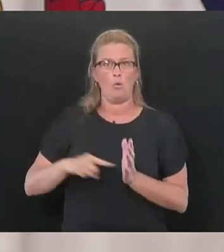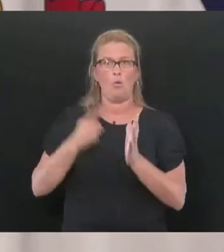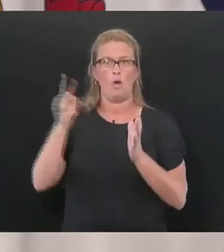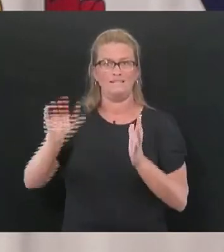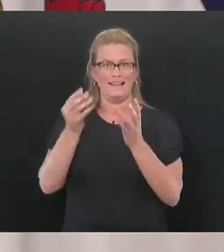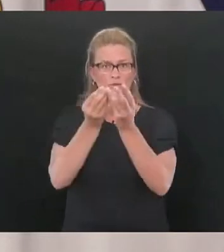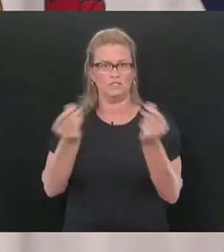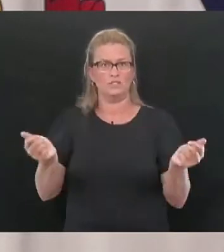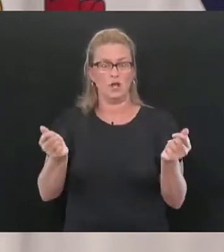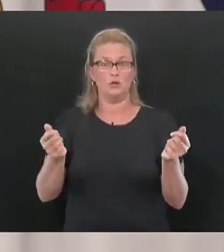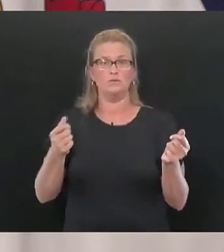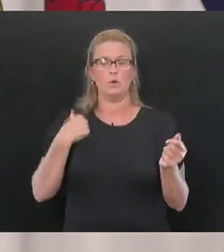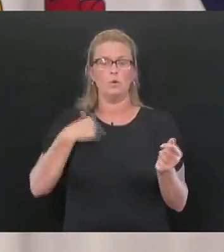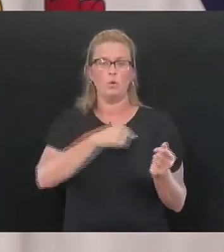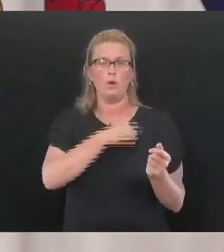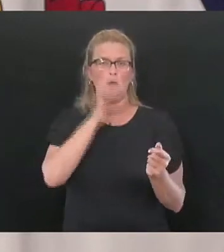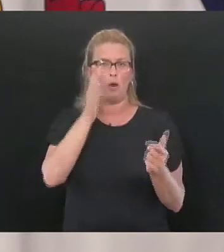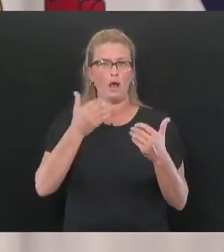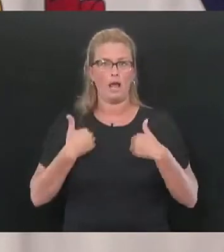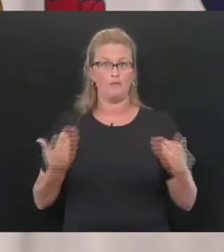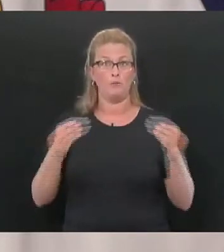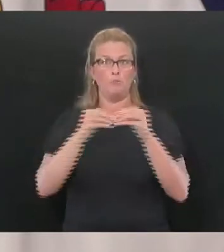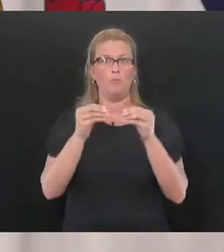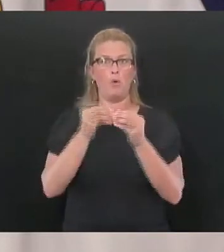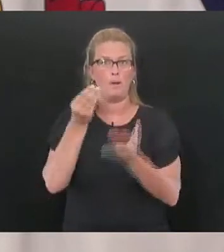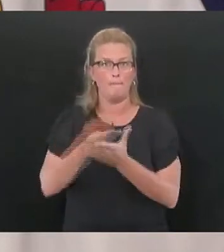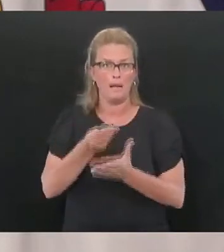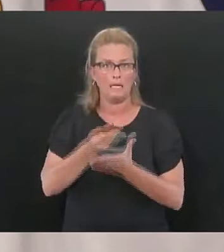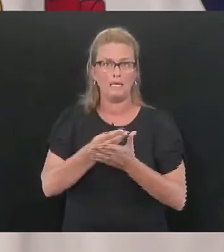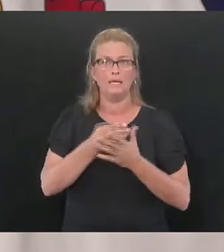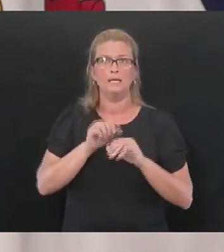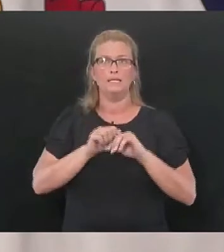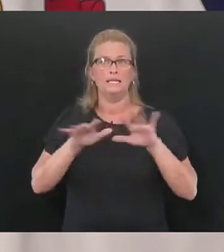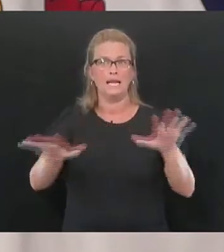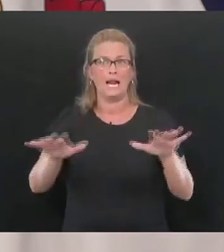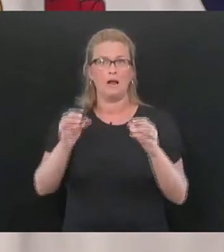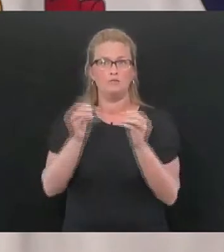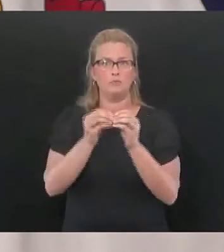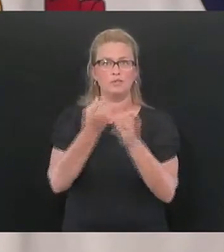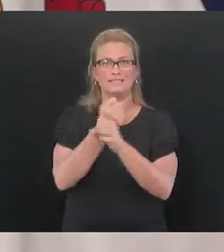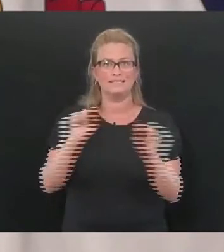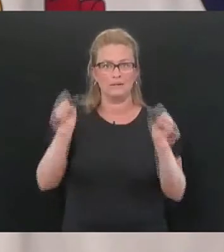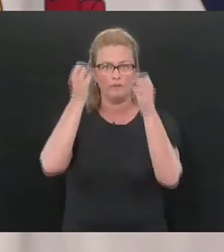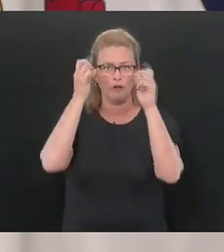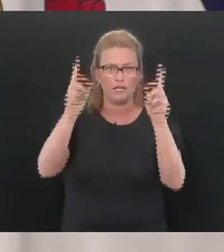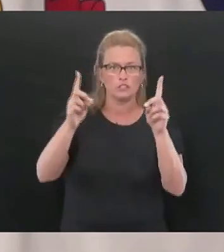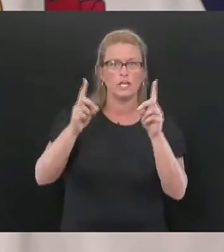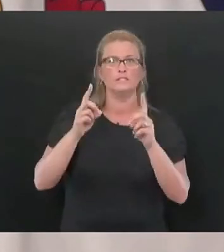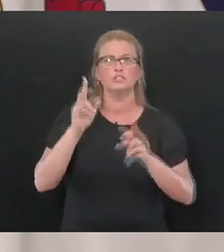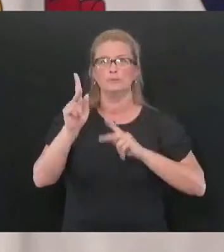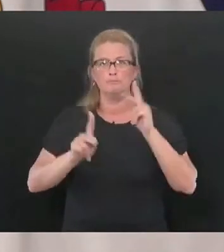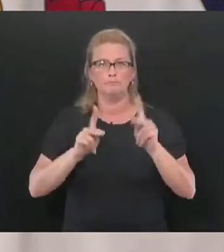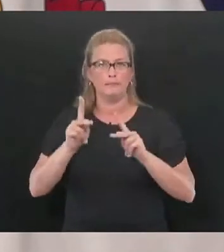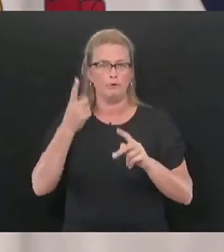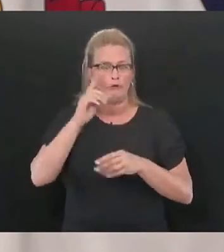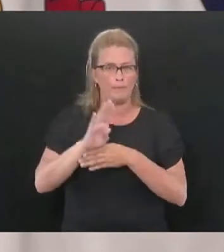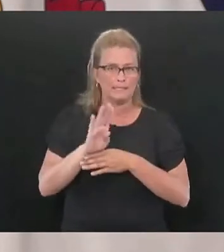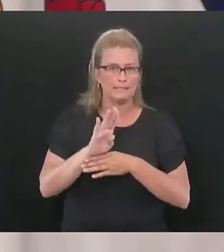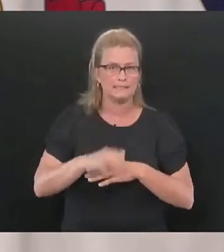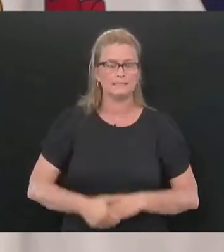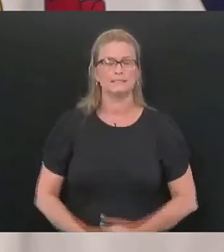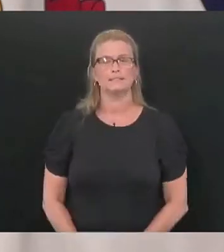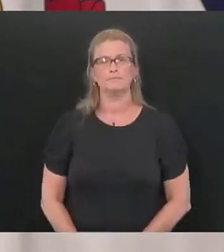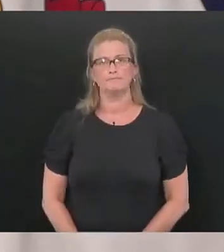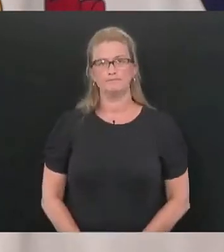and get more dollars out the door towards education and our safety and everything else. One thing I missed and